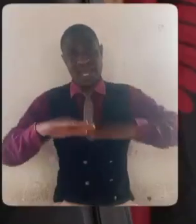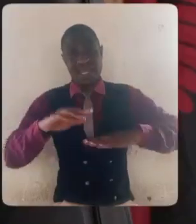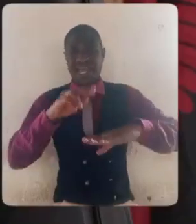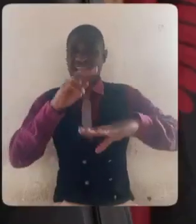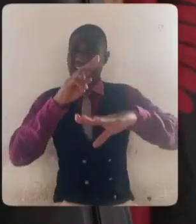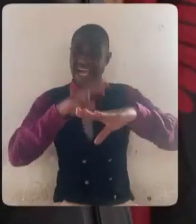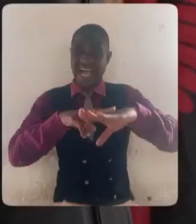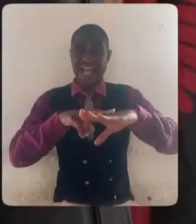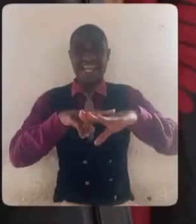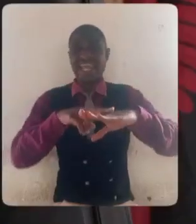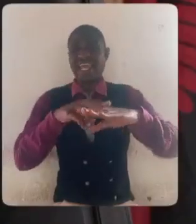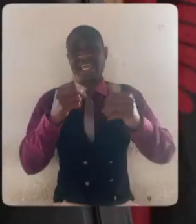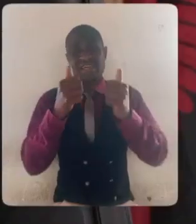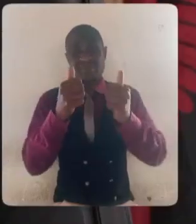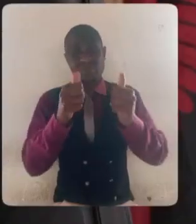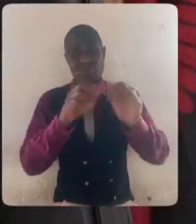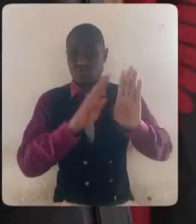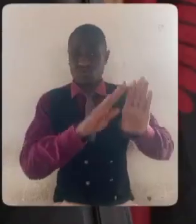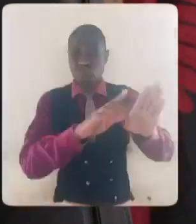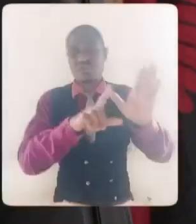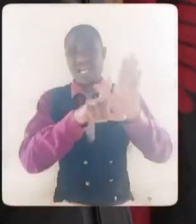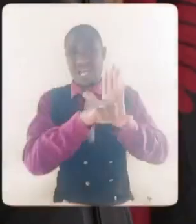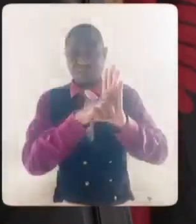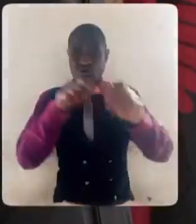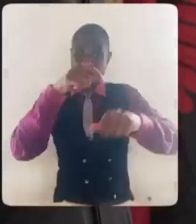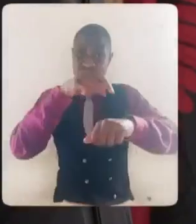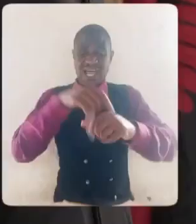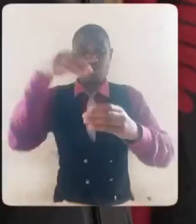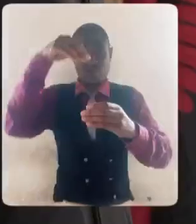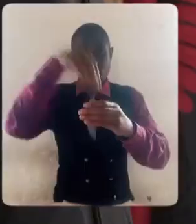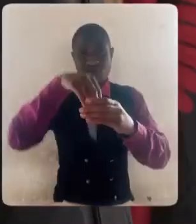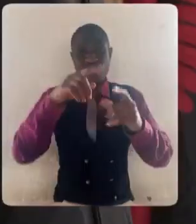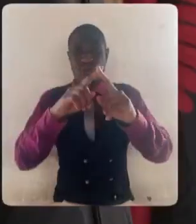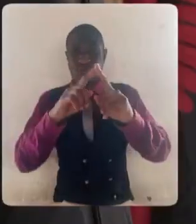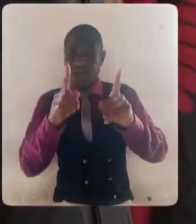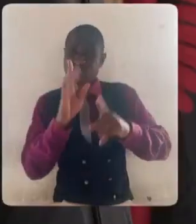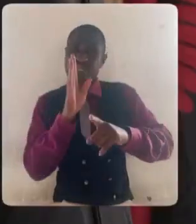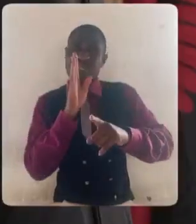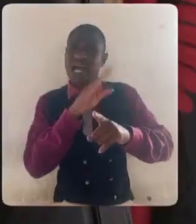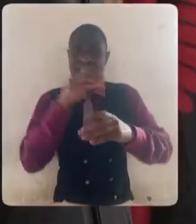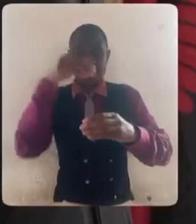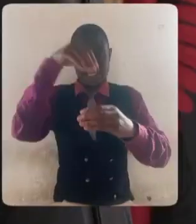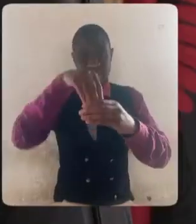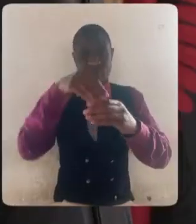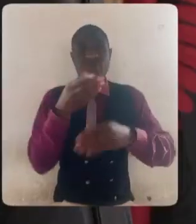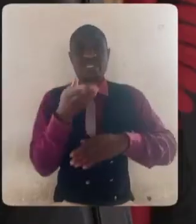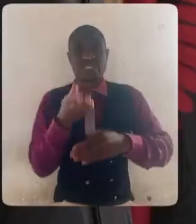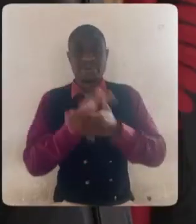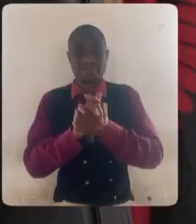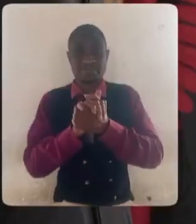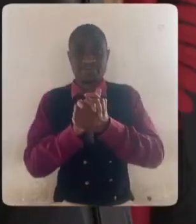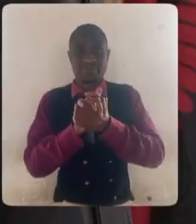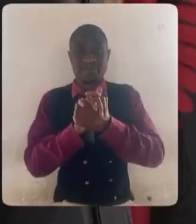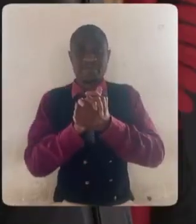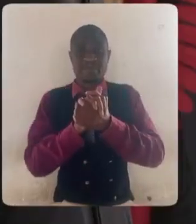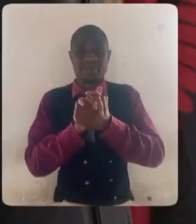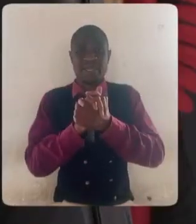political attire when going to the polling center. Campaigning of any kind is strictly